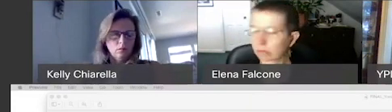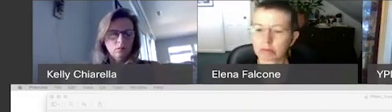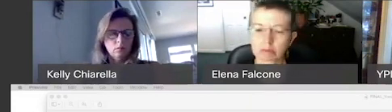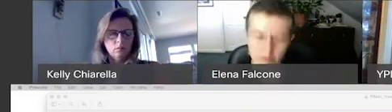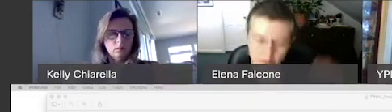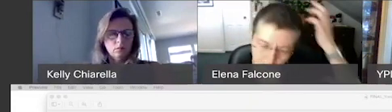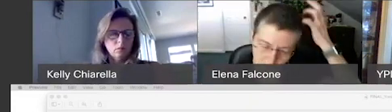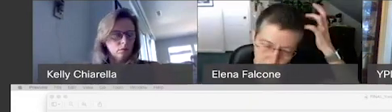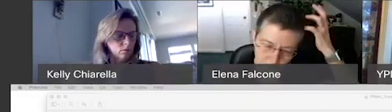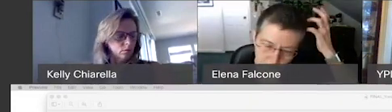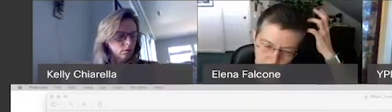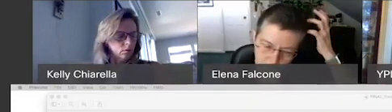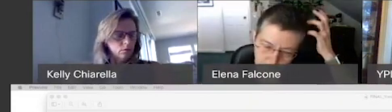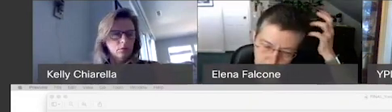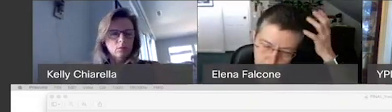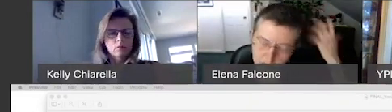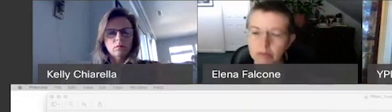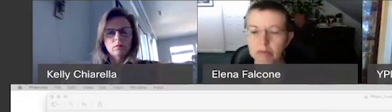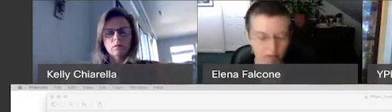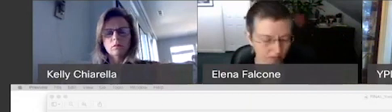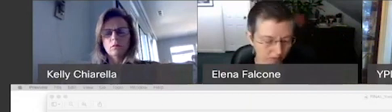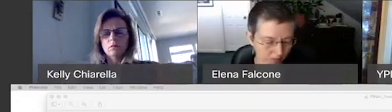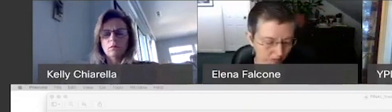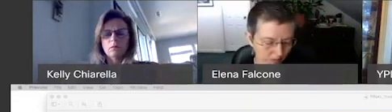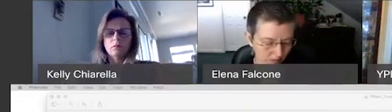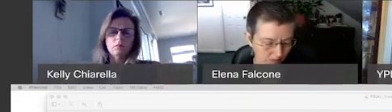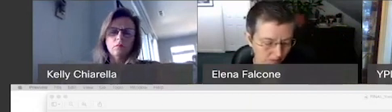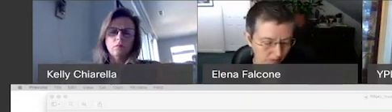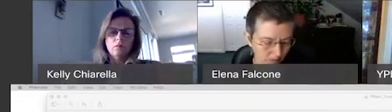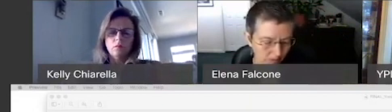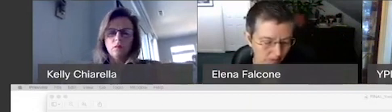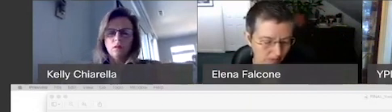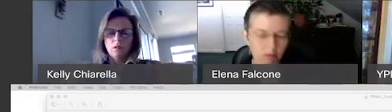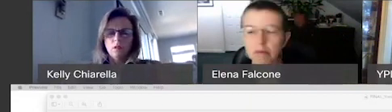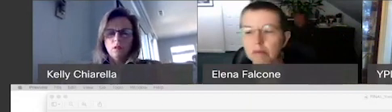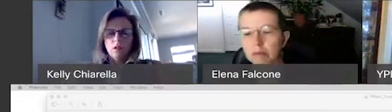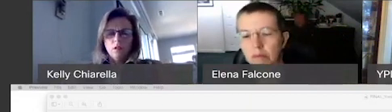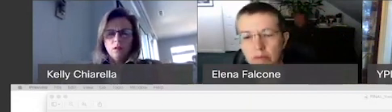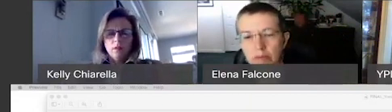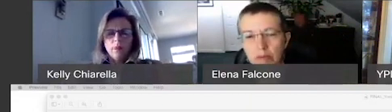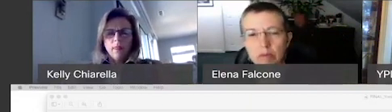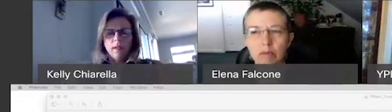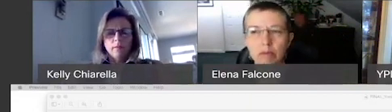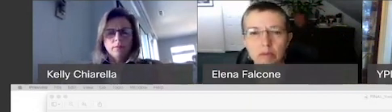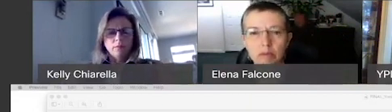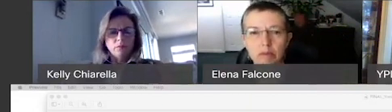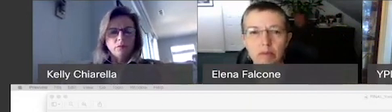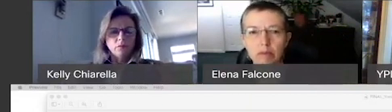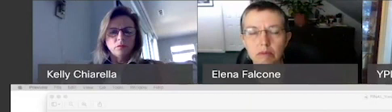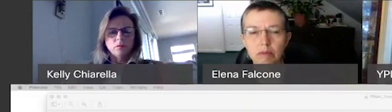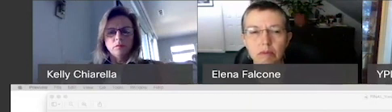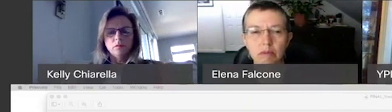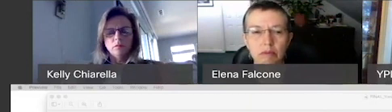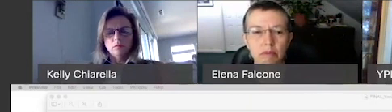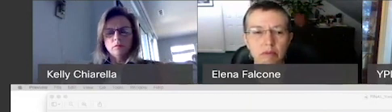a stimulus check. They're going to call with all kinds of schemes and ruses to try to get you to give out personal information or sometimes to even pay money.